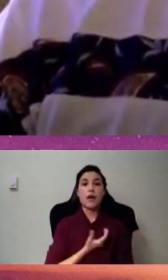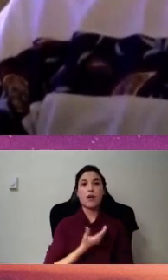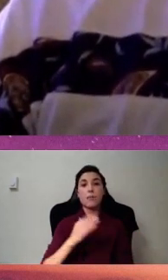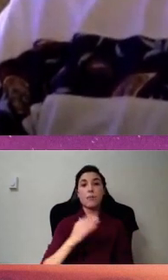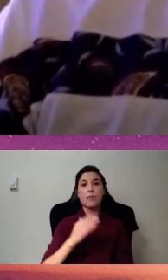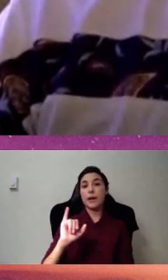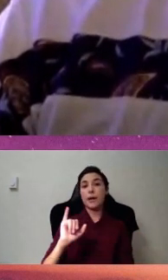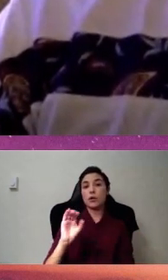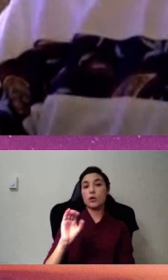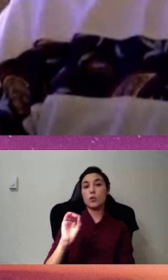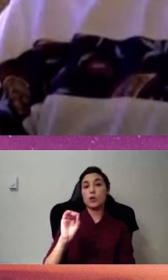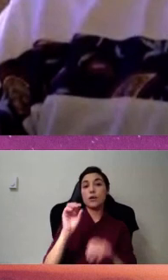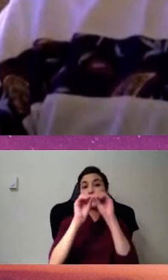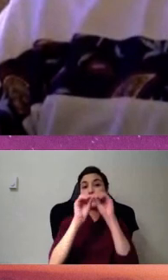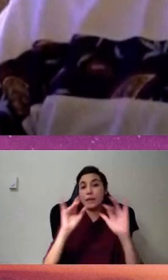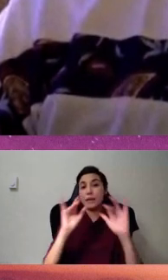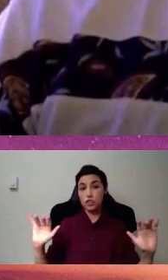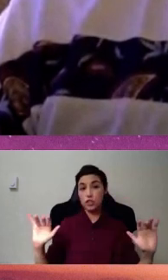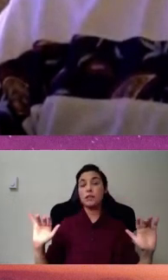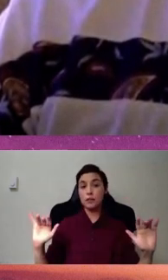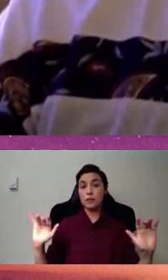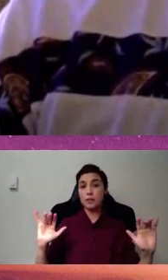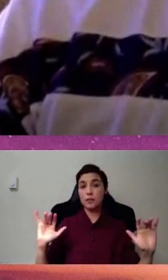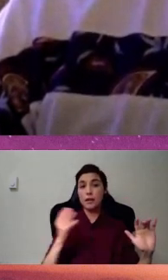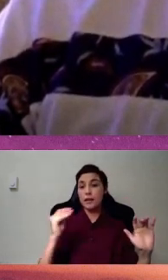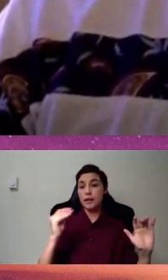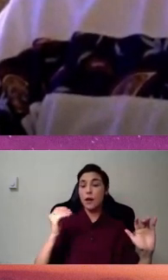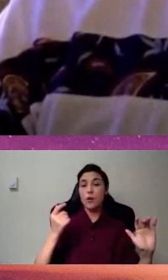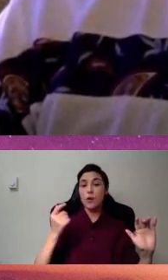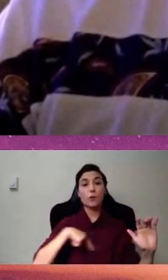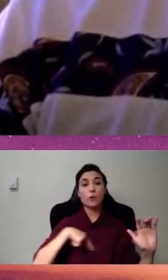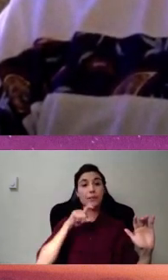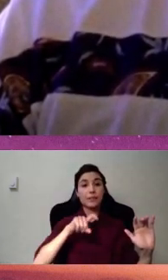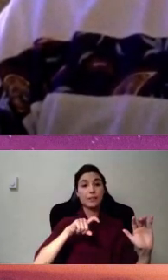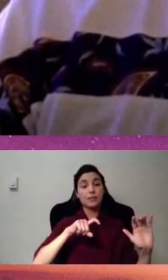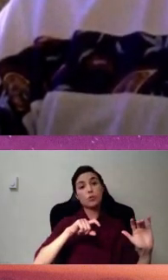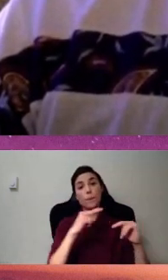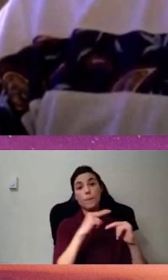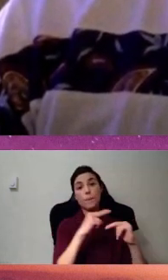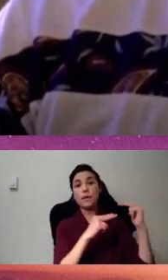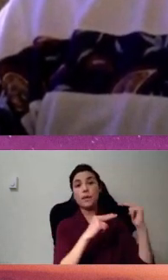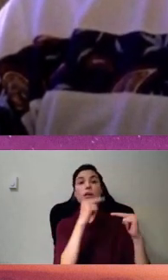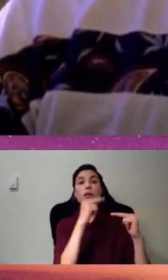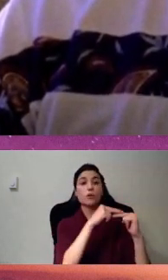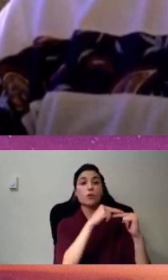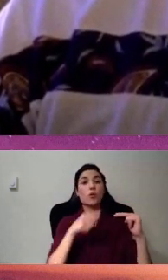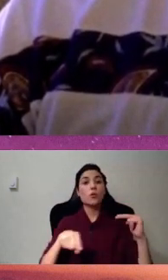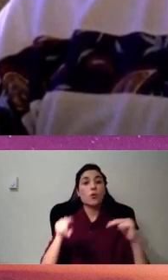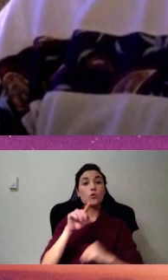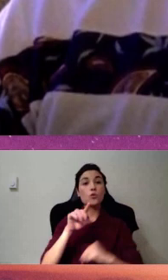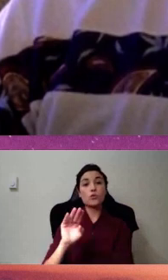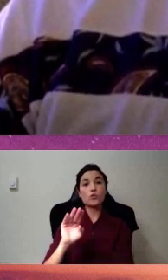and how to build those mobility devices. And